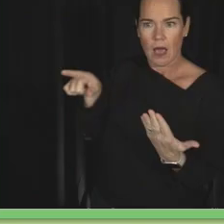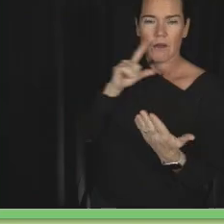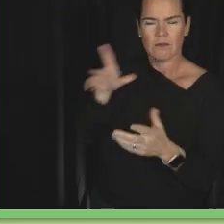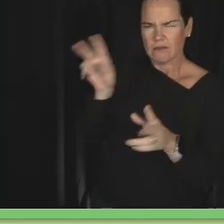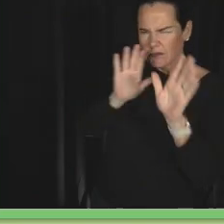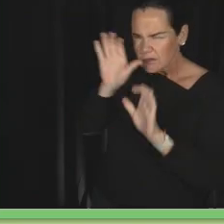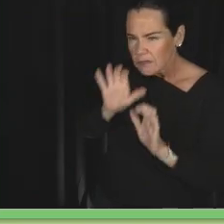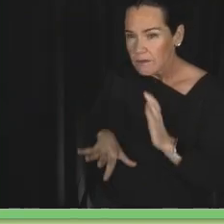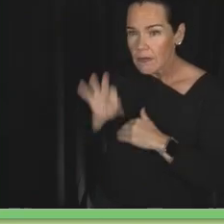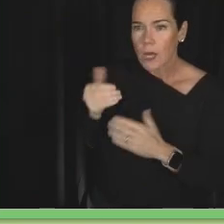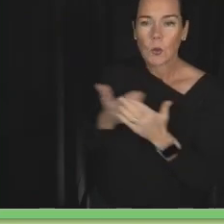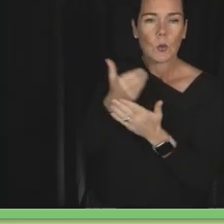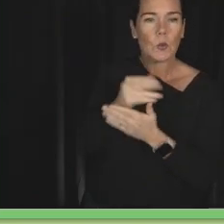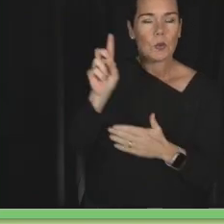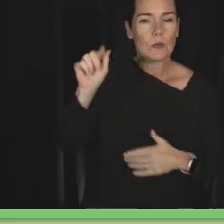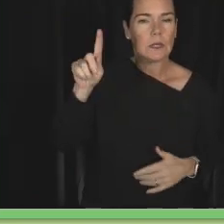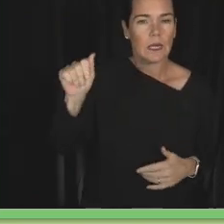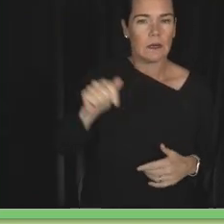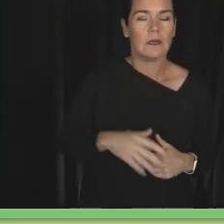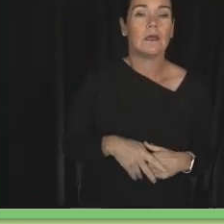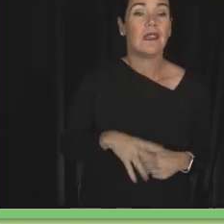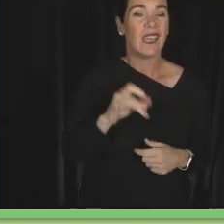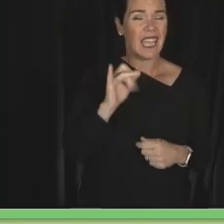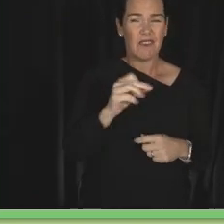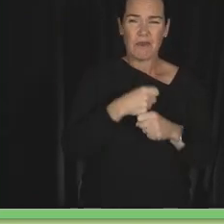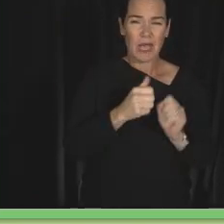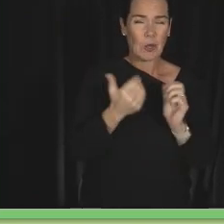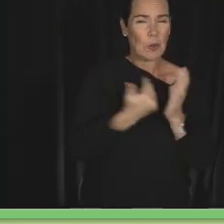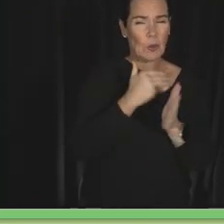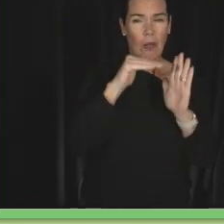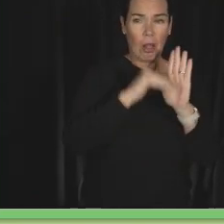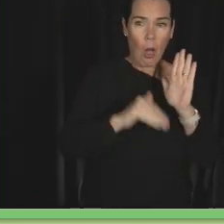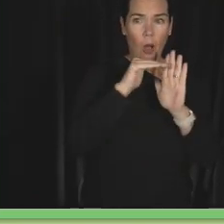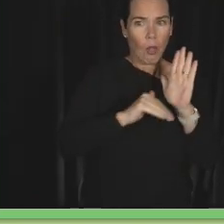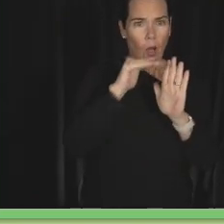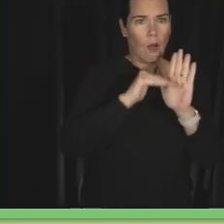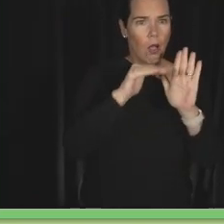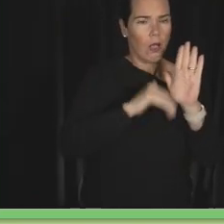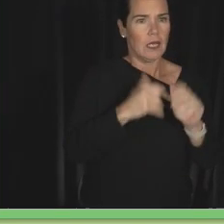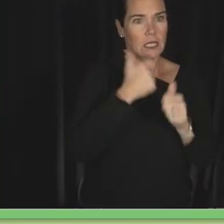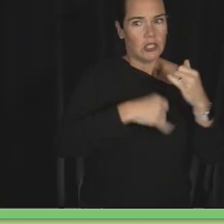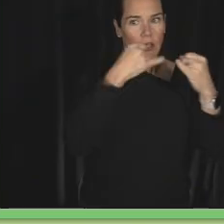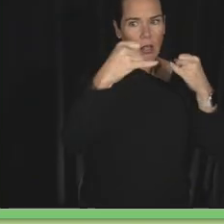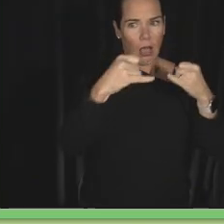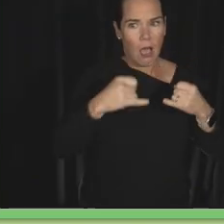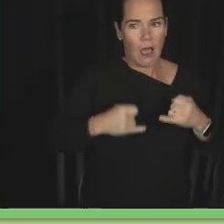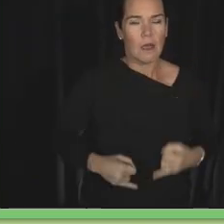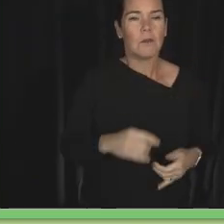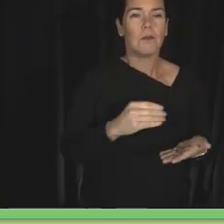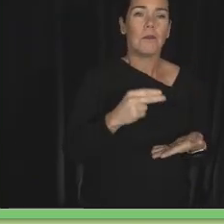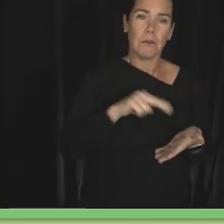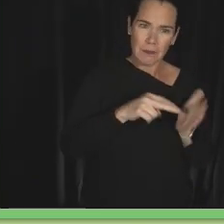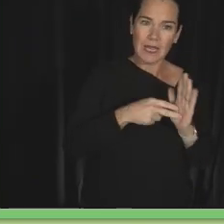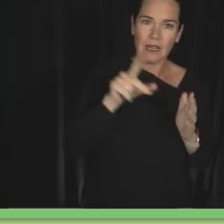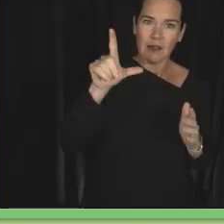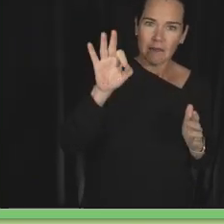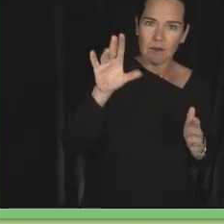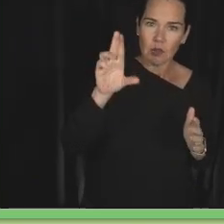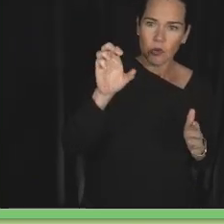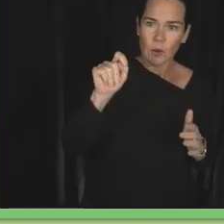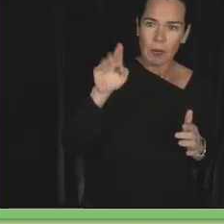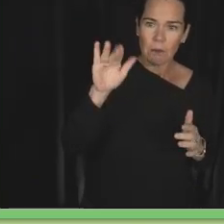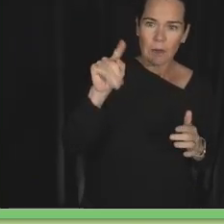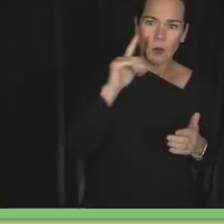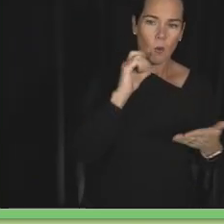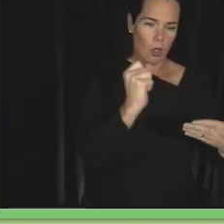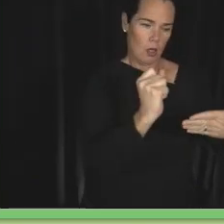data. And if a process is continually emitting new logs line by line, then Fluent Bit is going to race